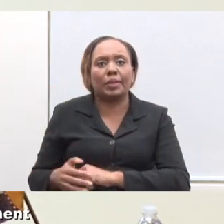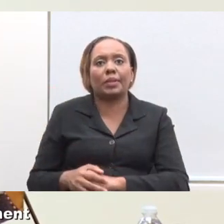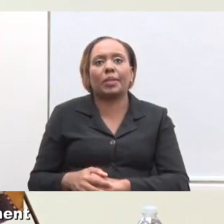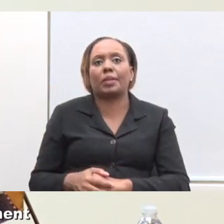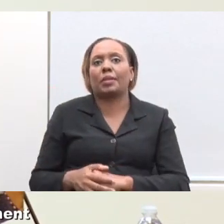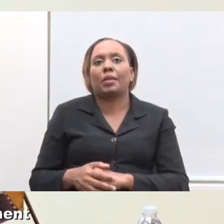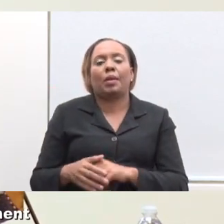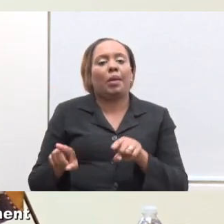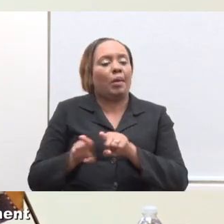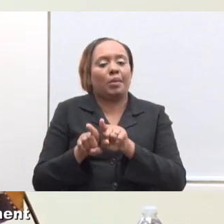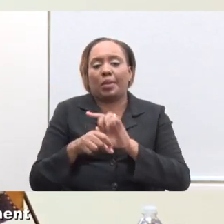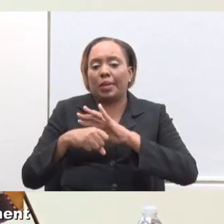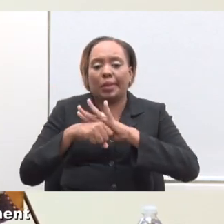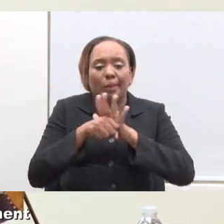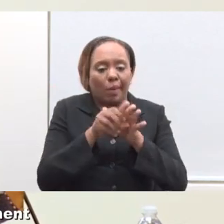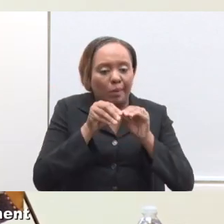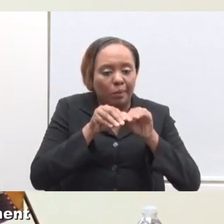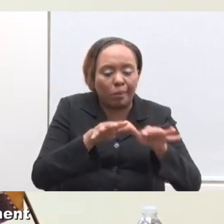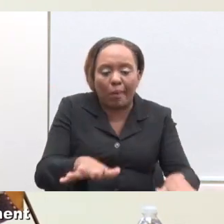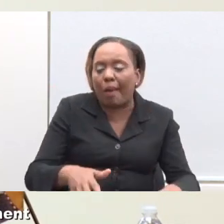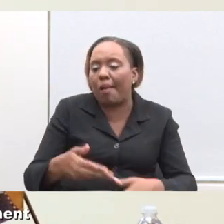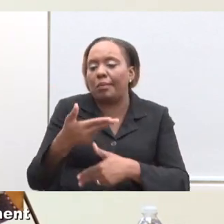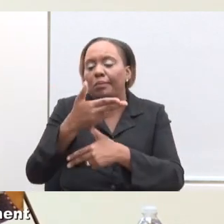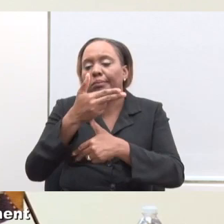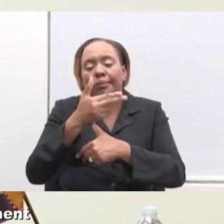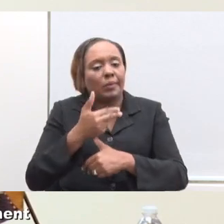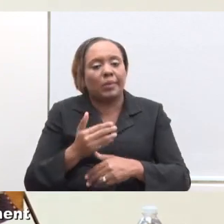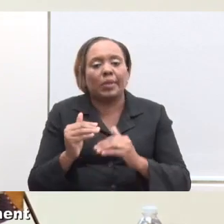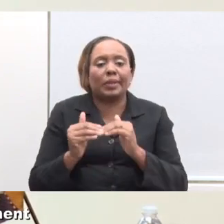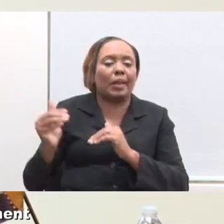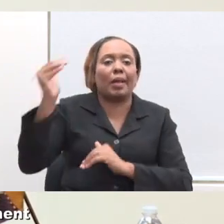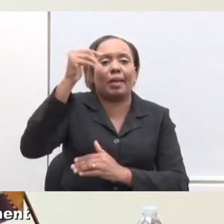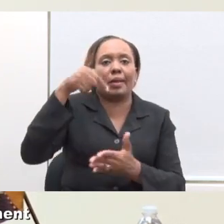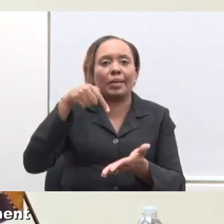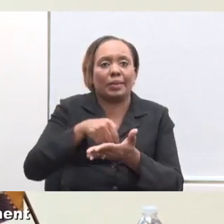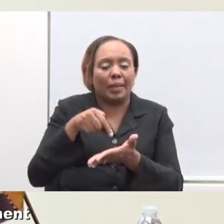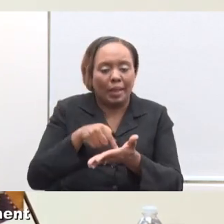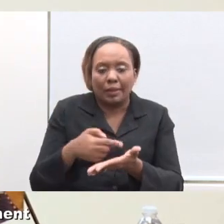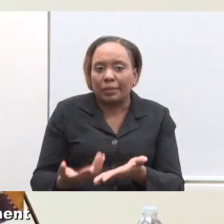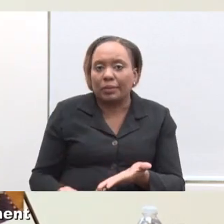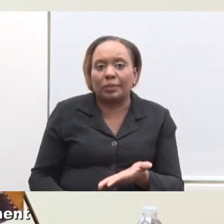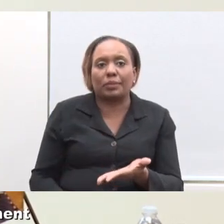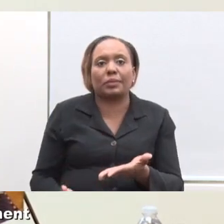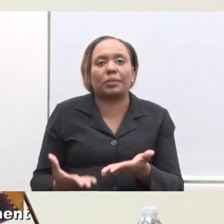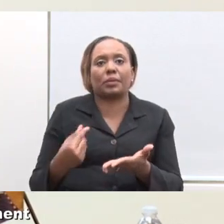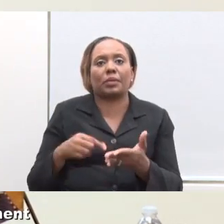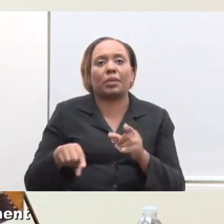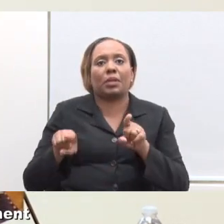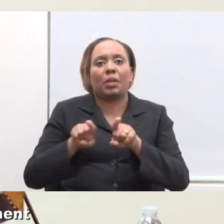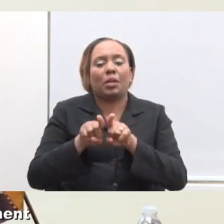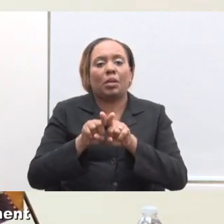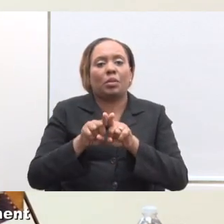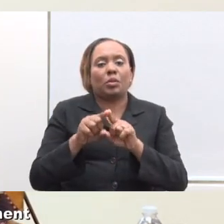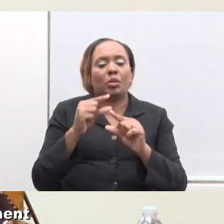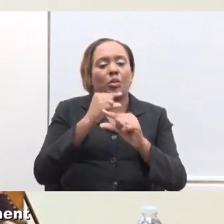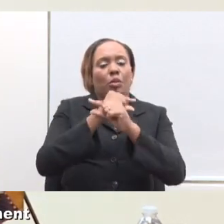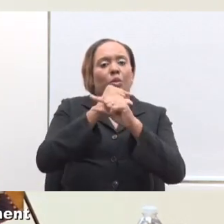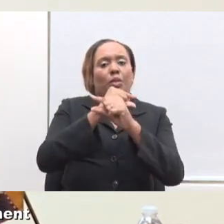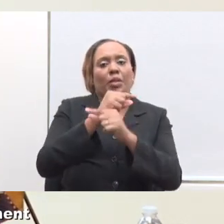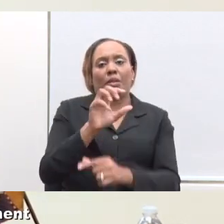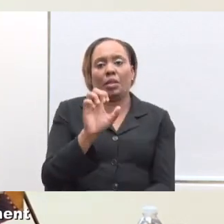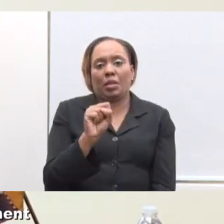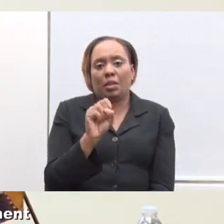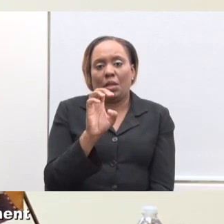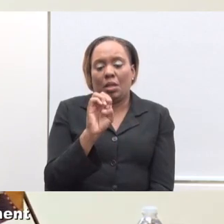pandemic, the high debt, and the absolute low growth, and then the security-related issues. Indeed, colleagues